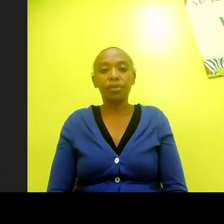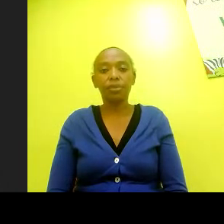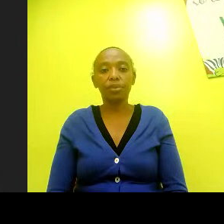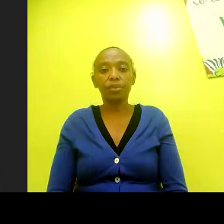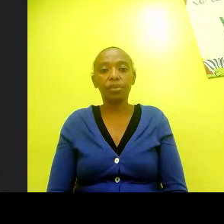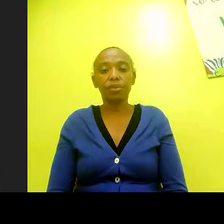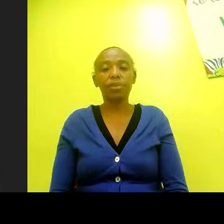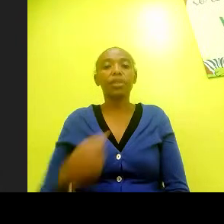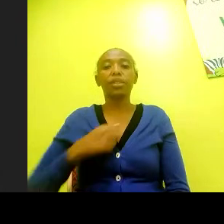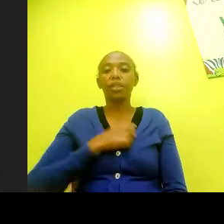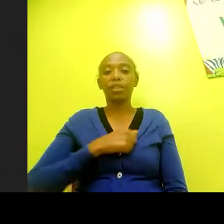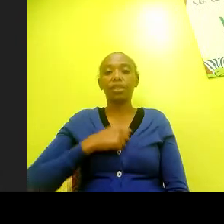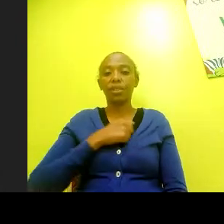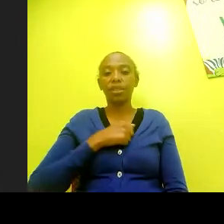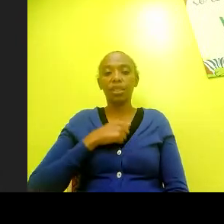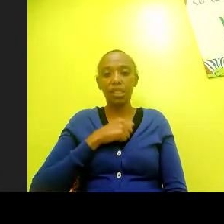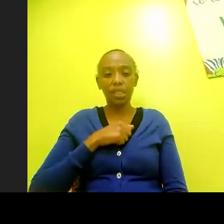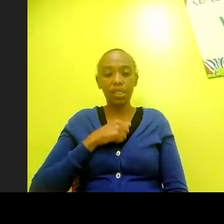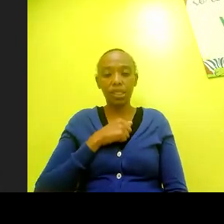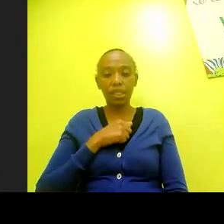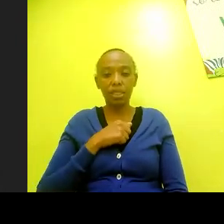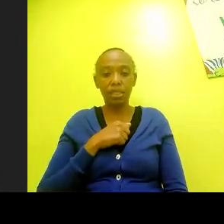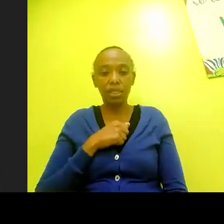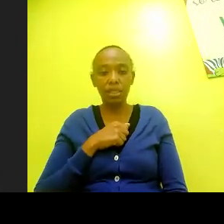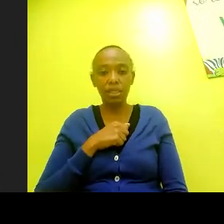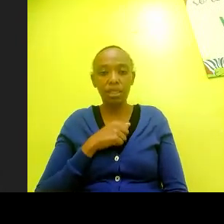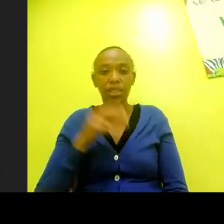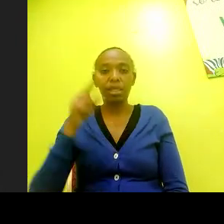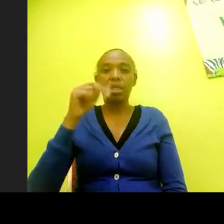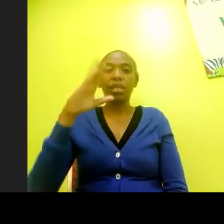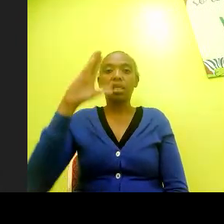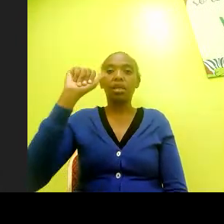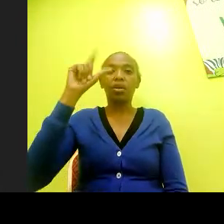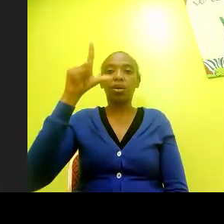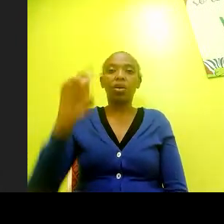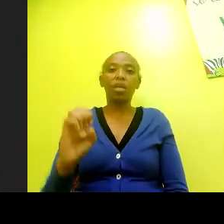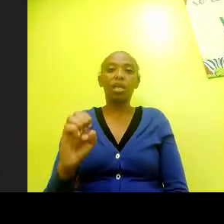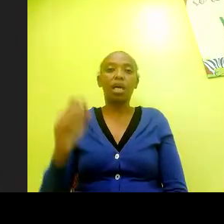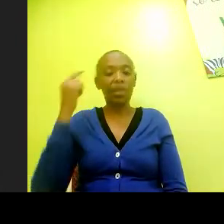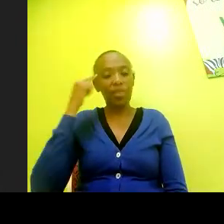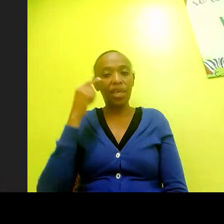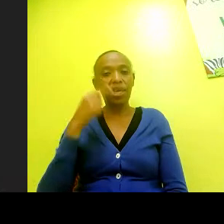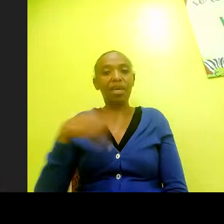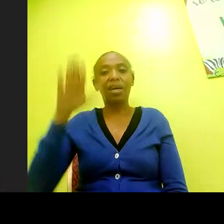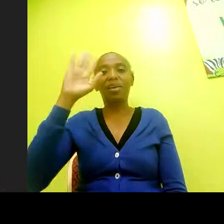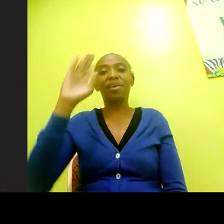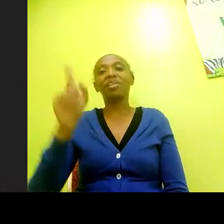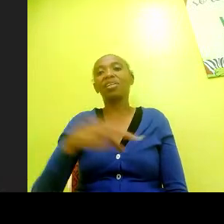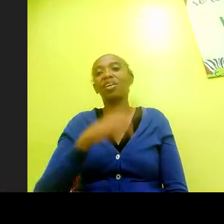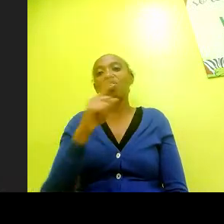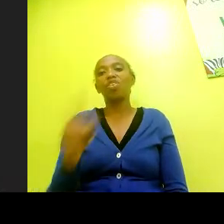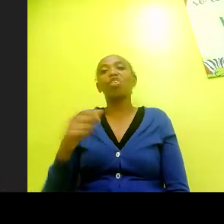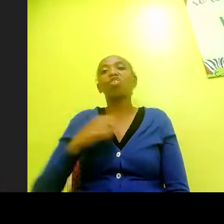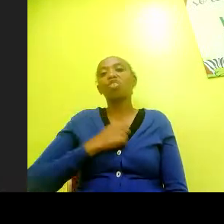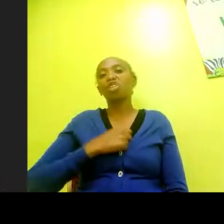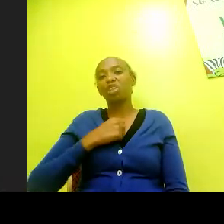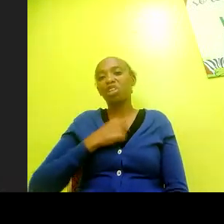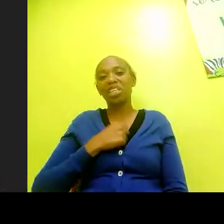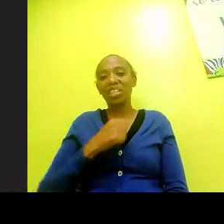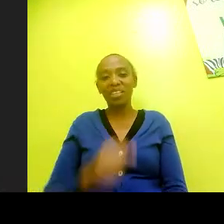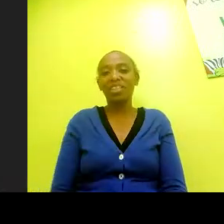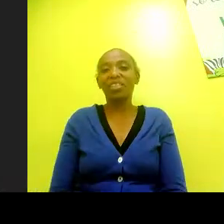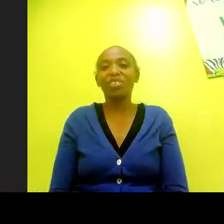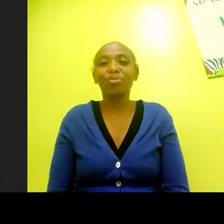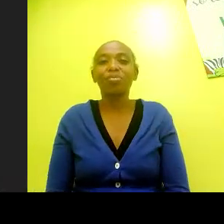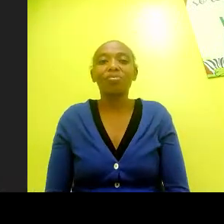Sorry, apologies, Nicole. I think I raised by mistake. Apologies, thank you. All